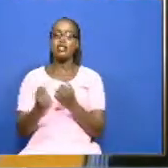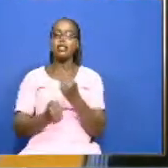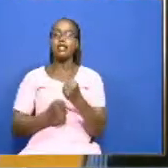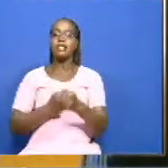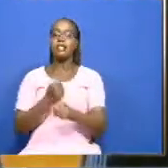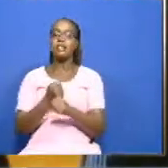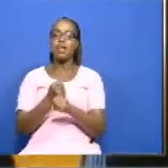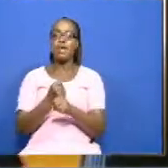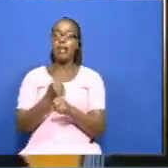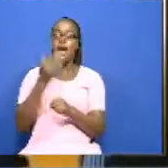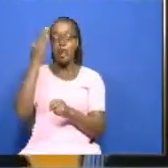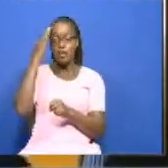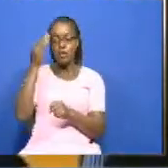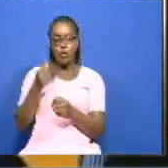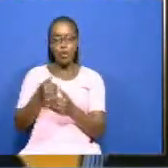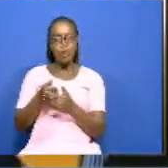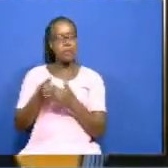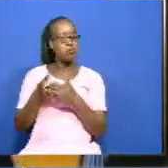I'm aware that there is a pushback,